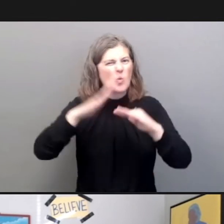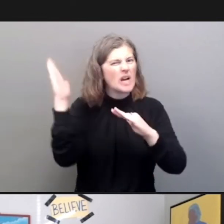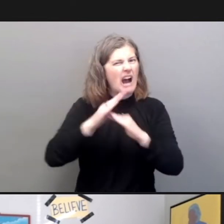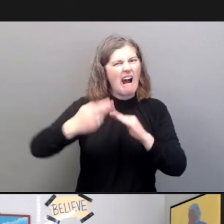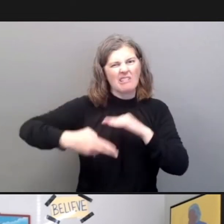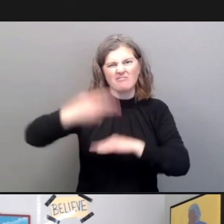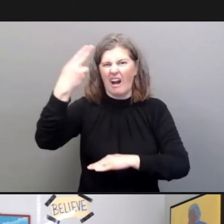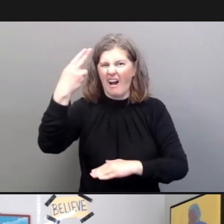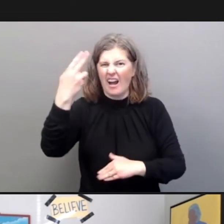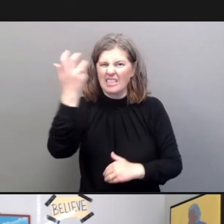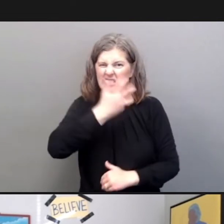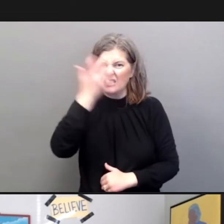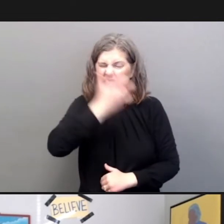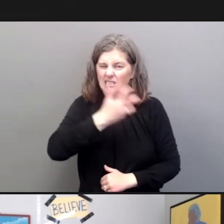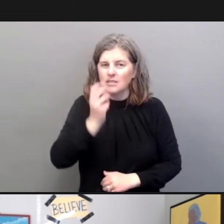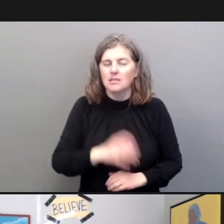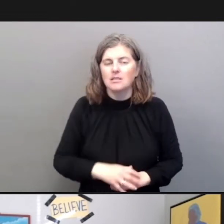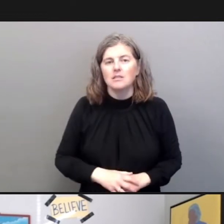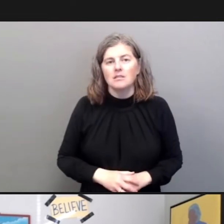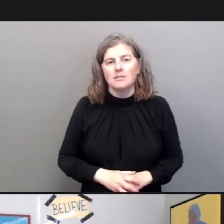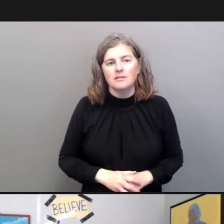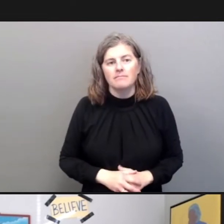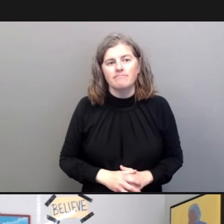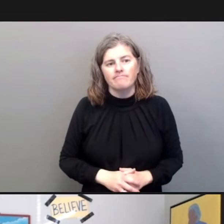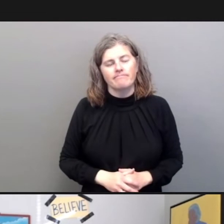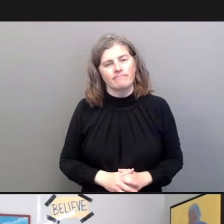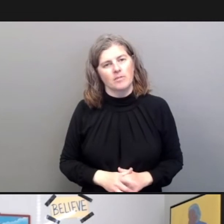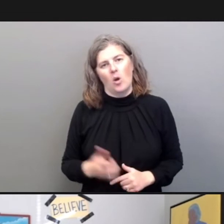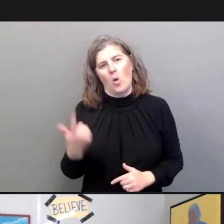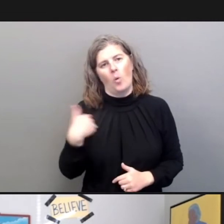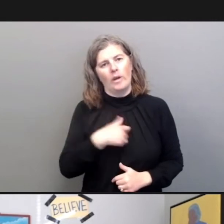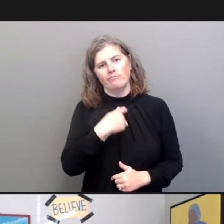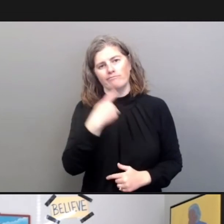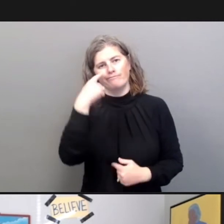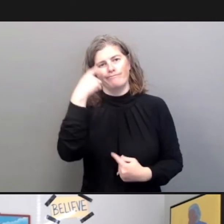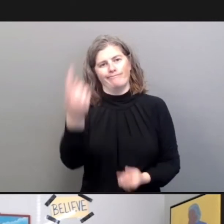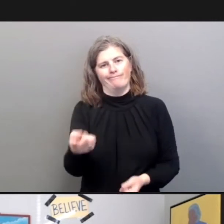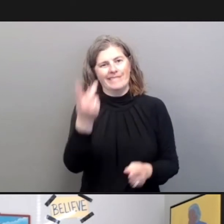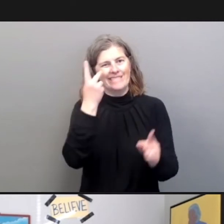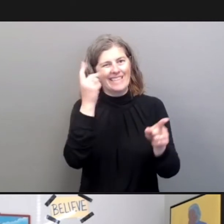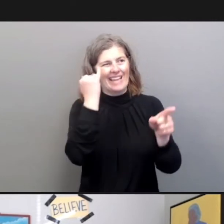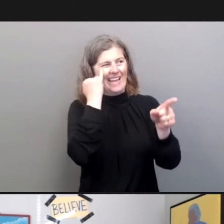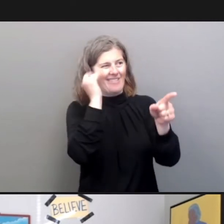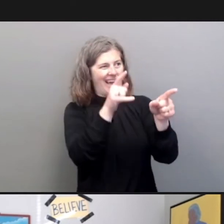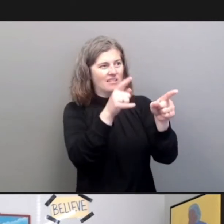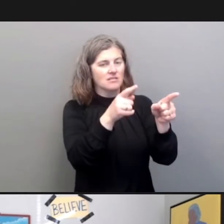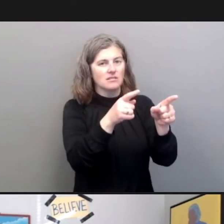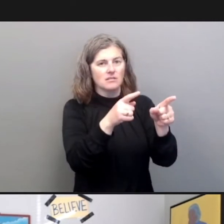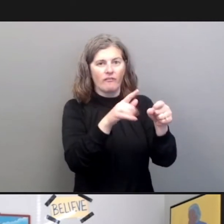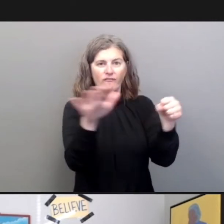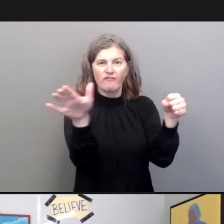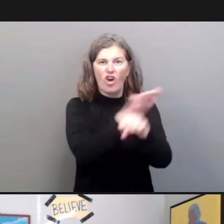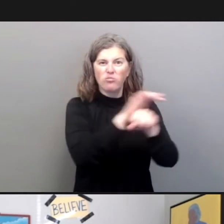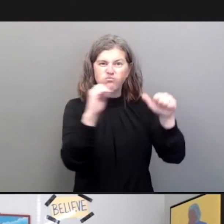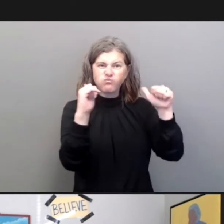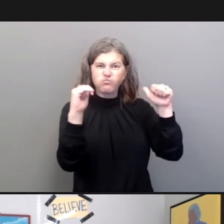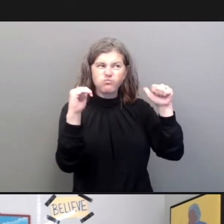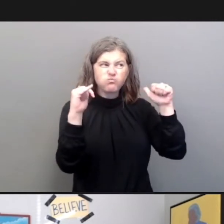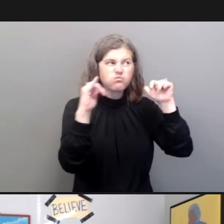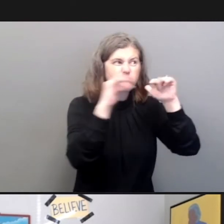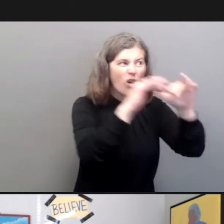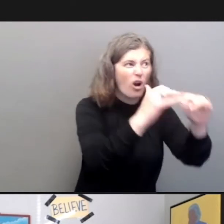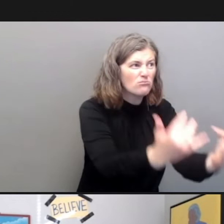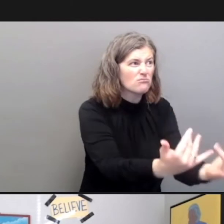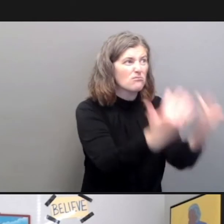week. And so we always see that when someone gets saturated, that their rate of